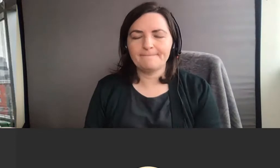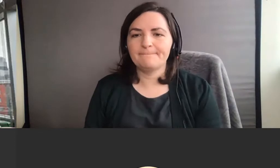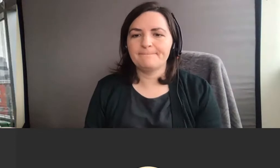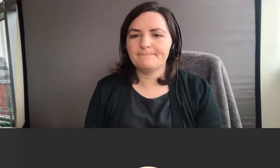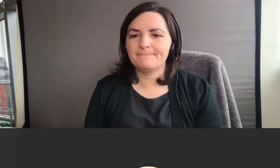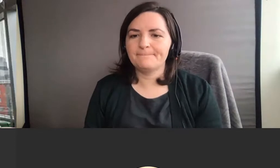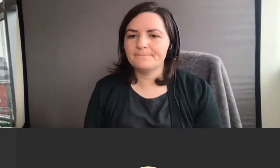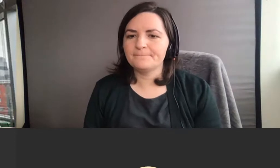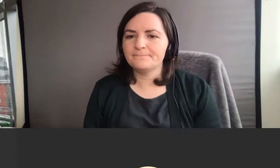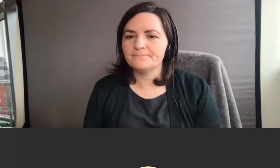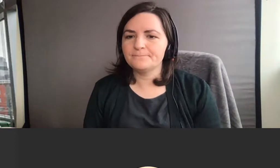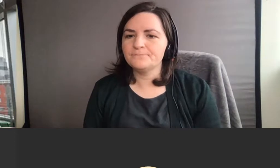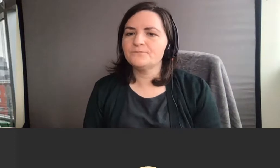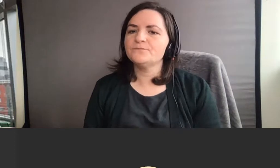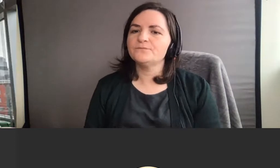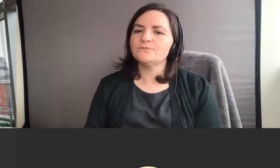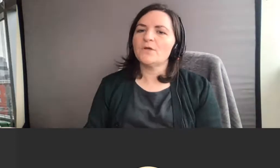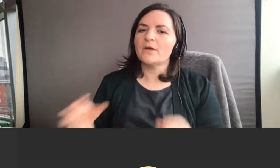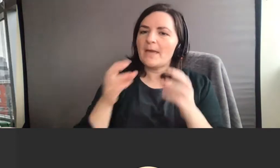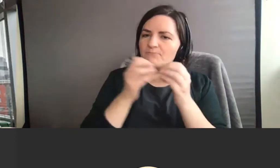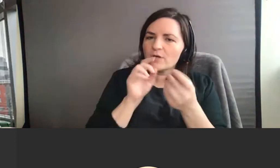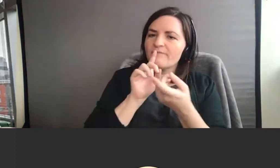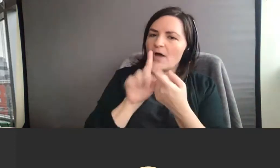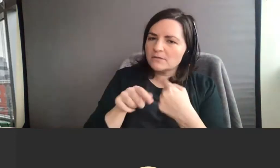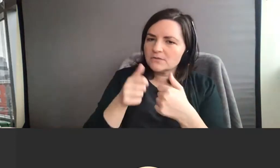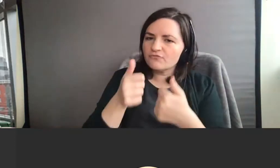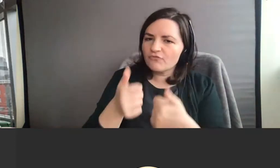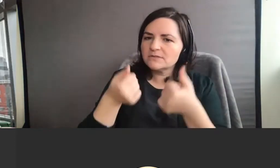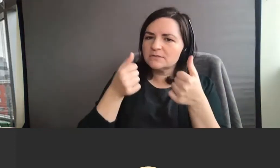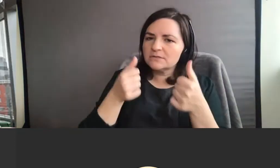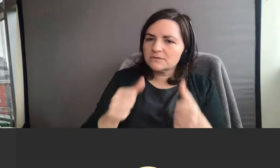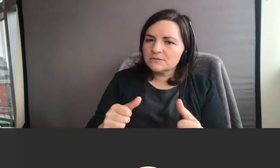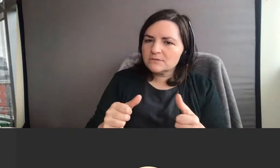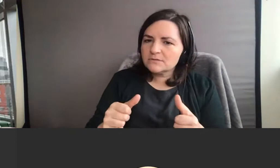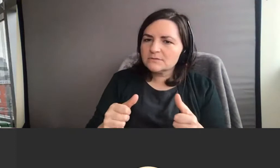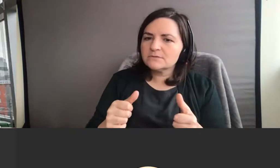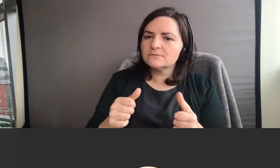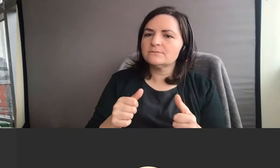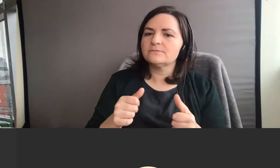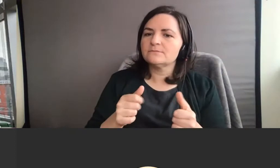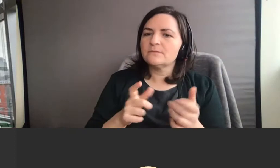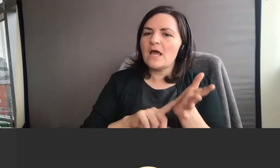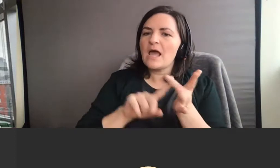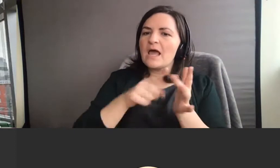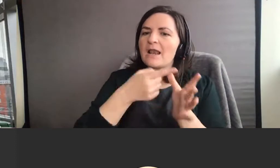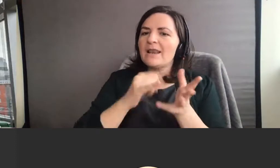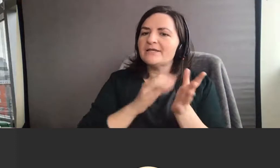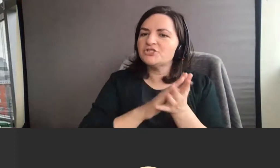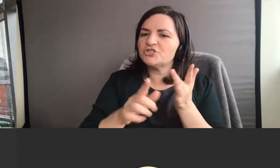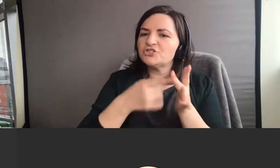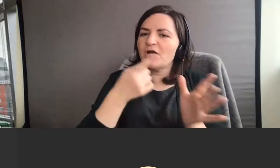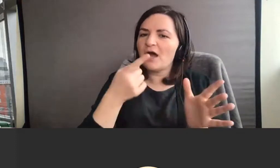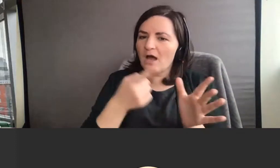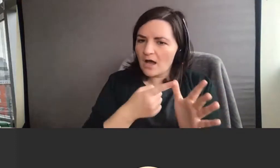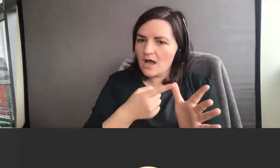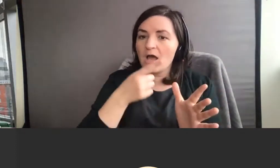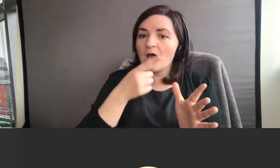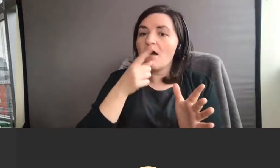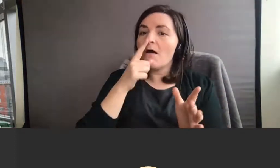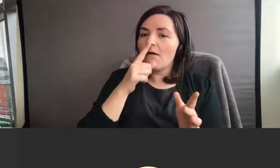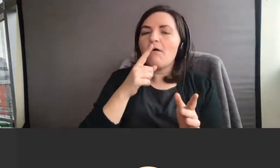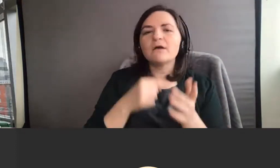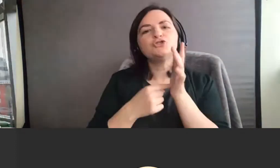Brooke, I've answered your question. Aisha, do we get to show our supervisor the draft in April before we start refining? Yes. So